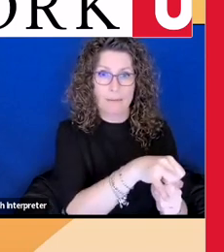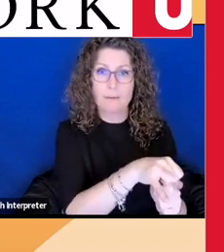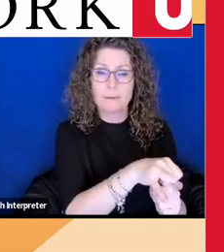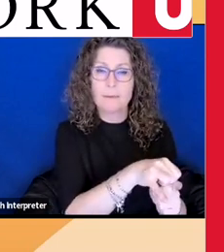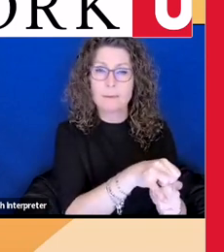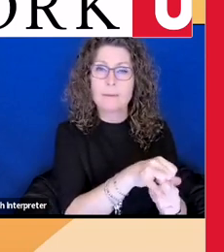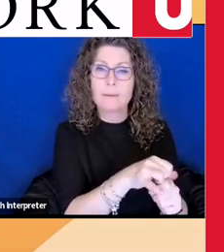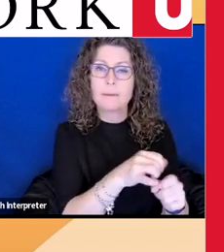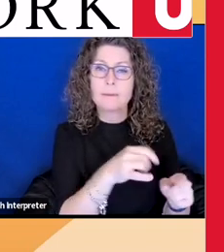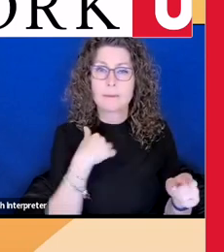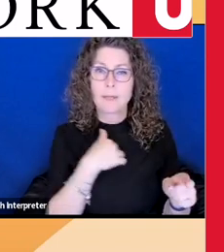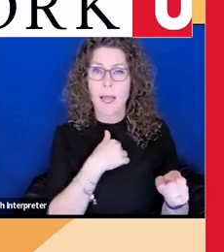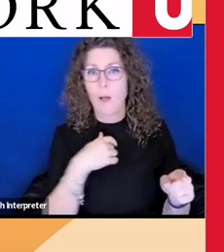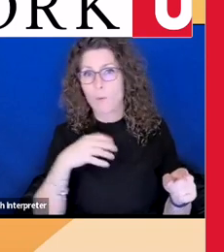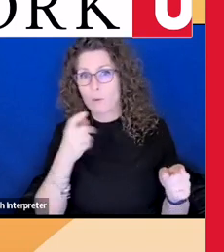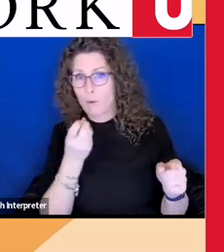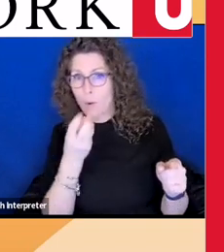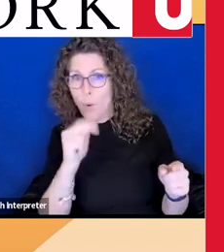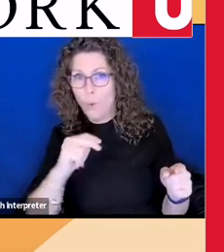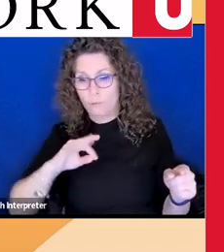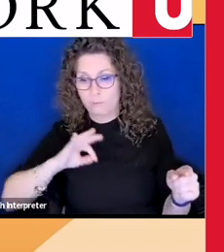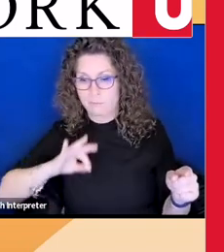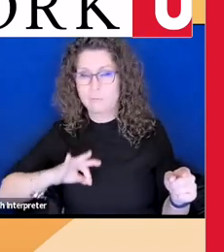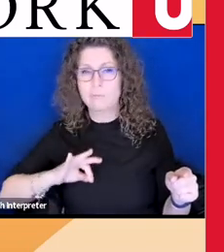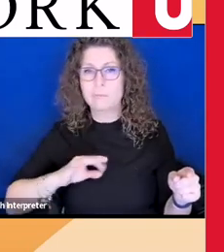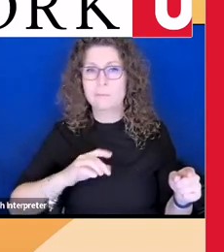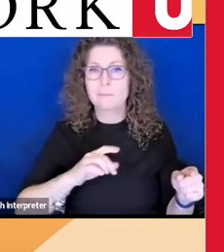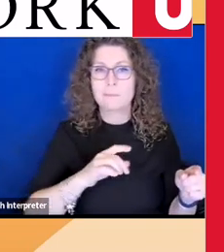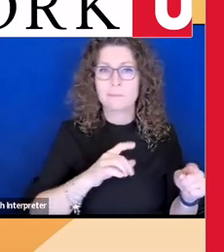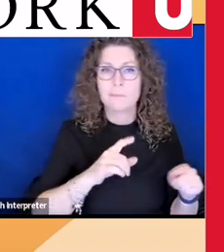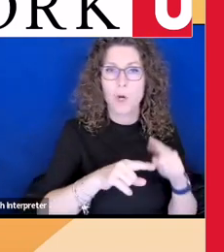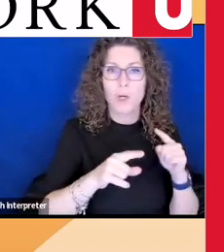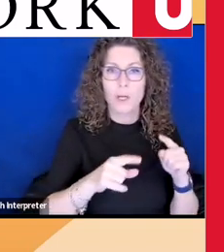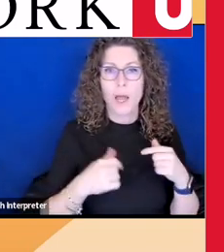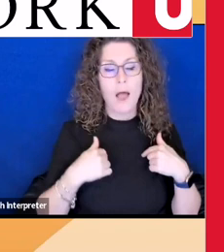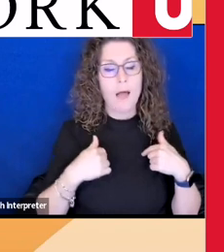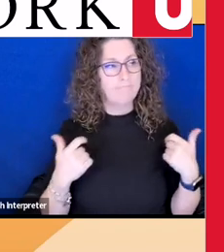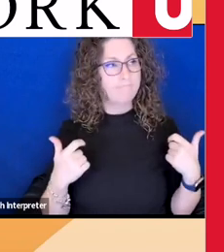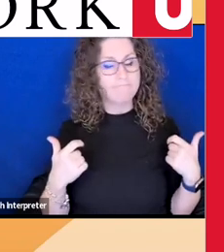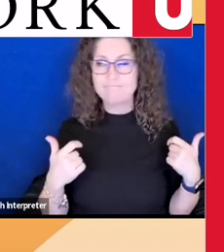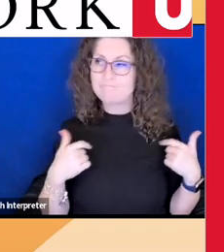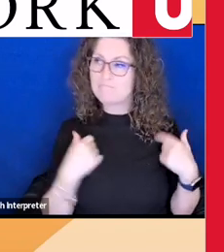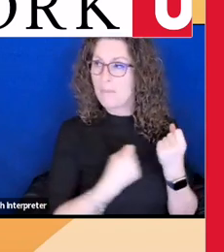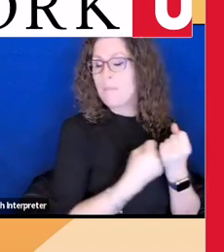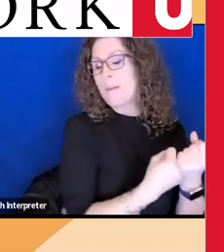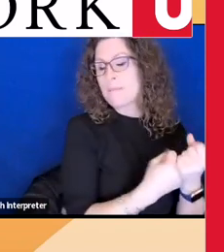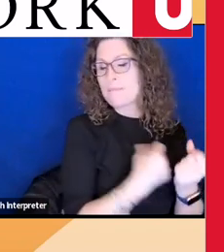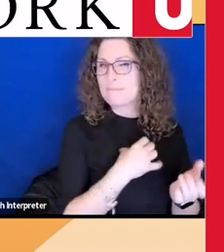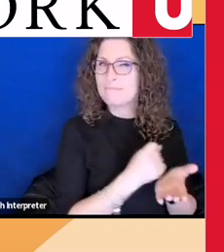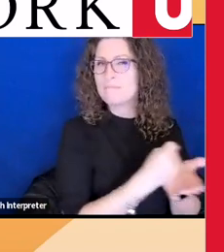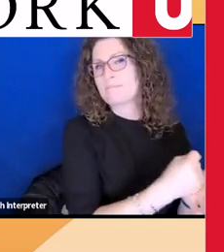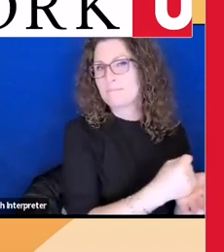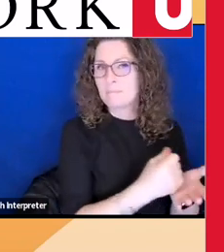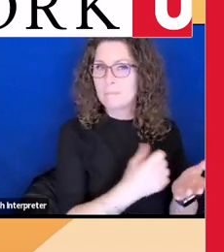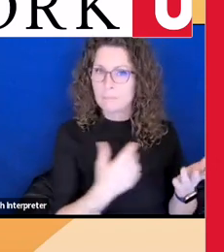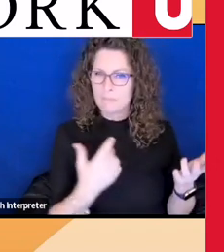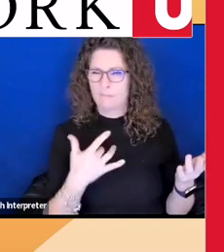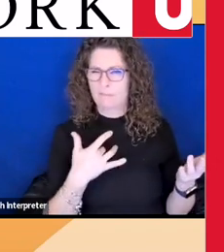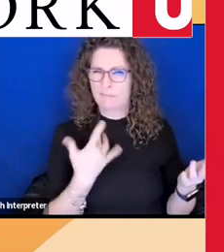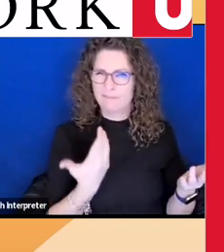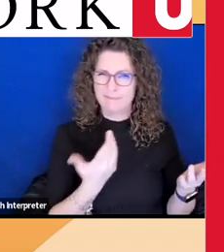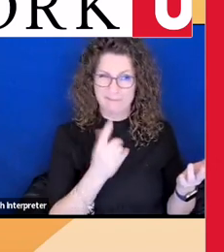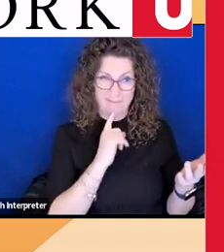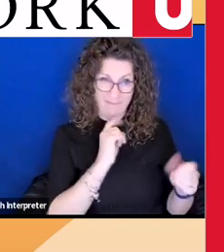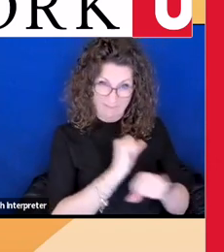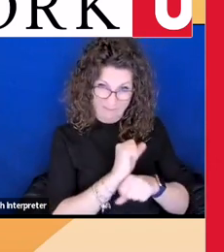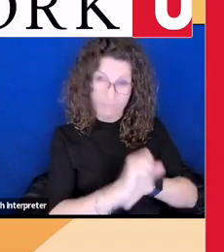well as our moral commitments on a self-righteous platform that fails to come even close to answering the